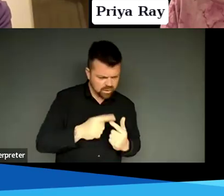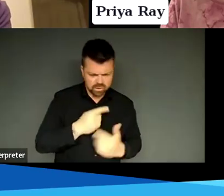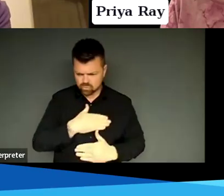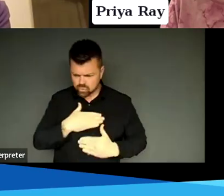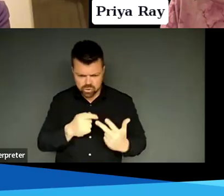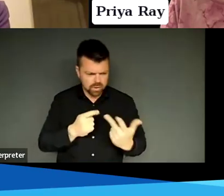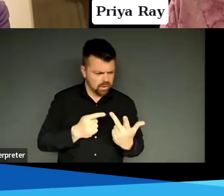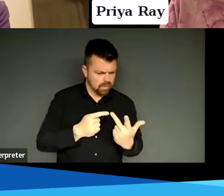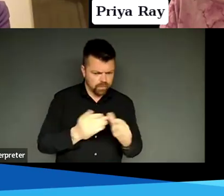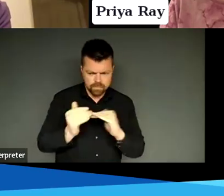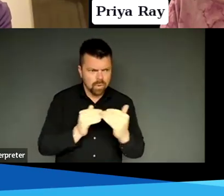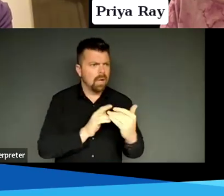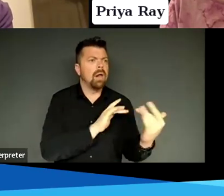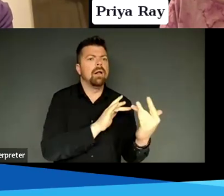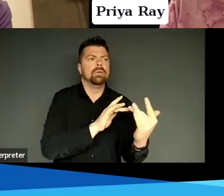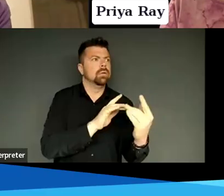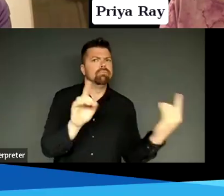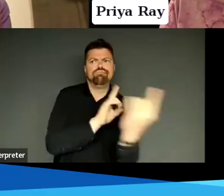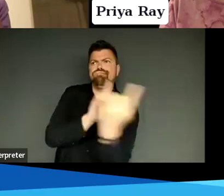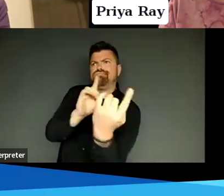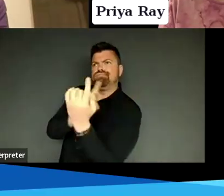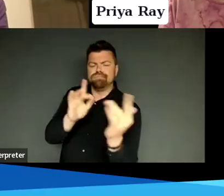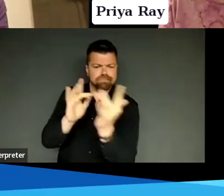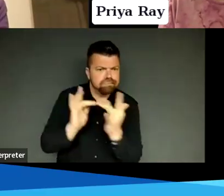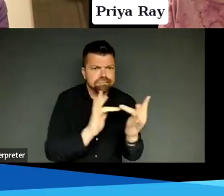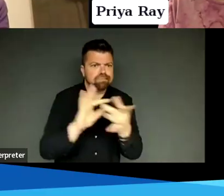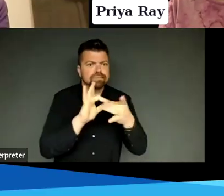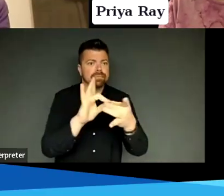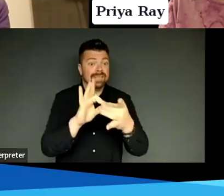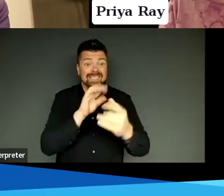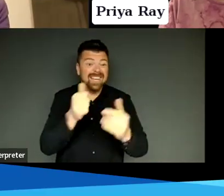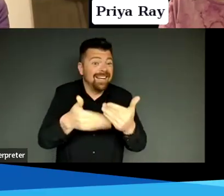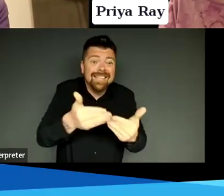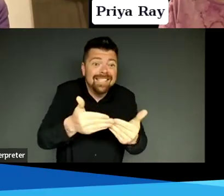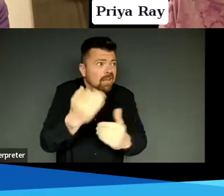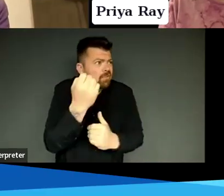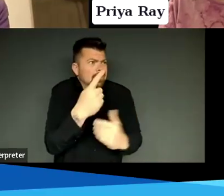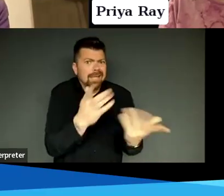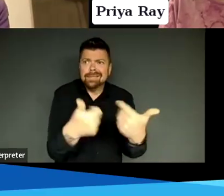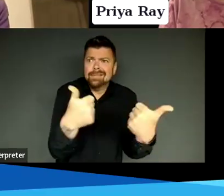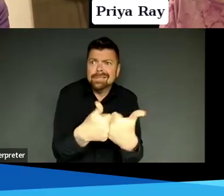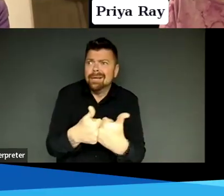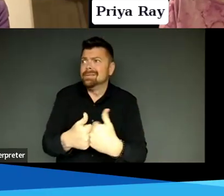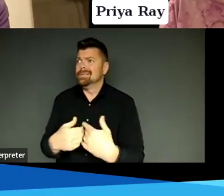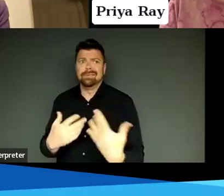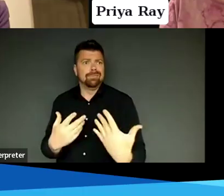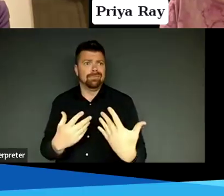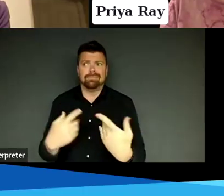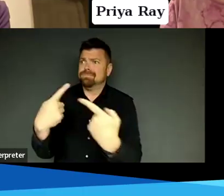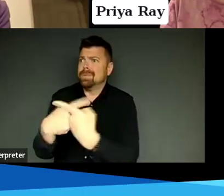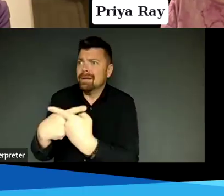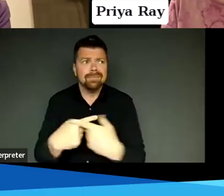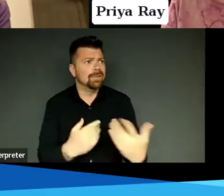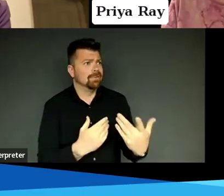people. And it's not always easy. I think everybody knows some of the barriers that exist to being outside with a